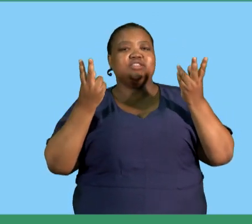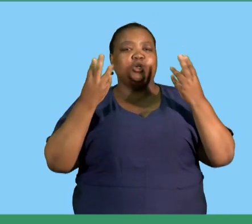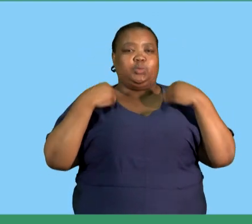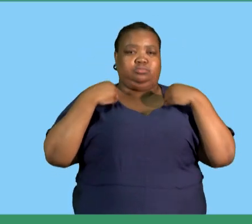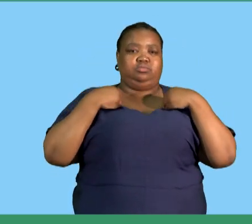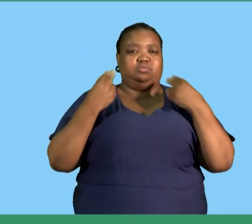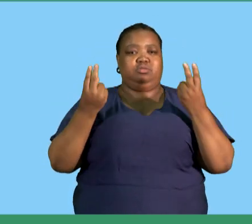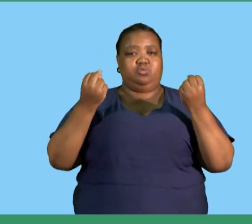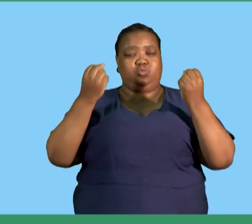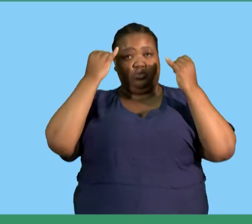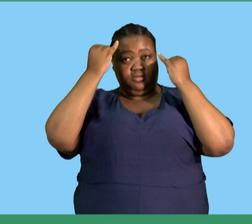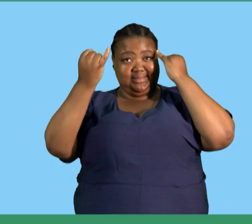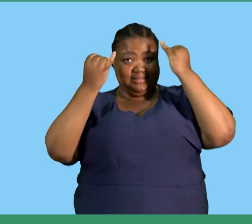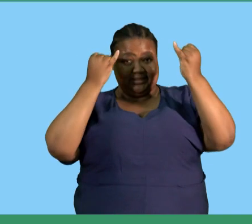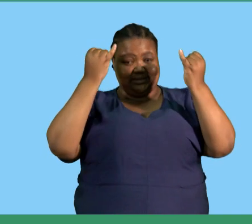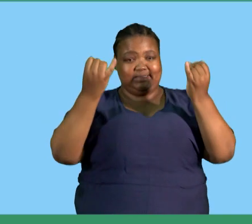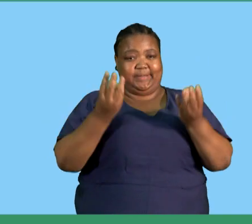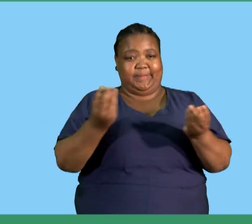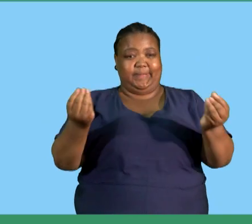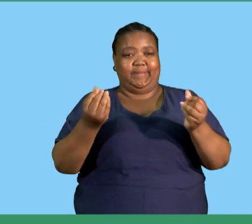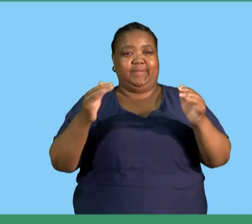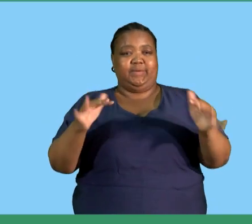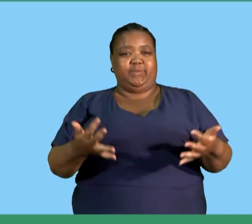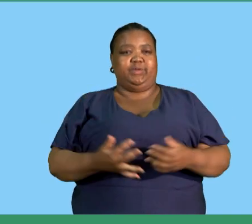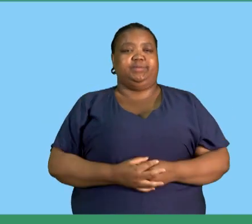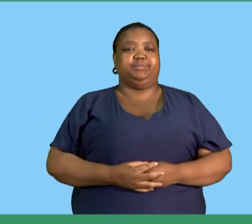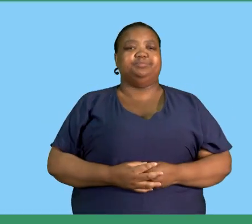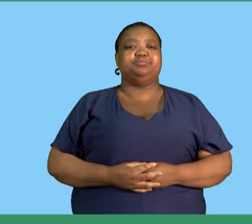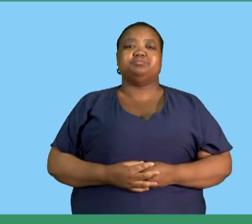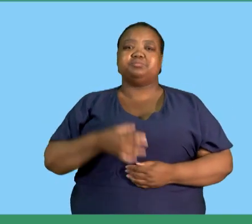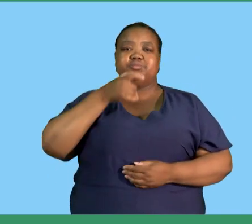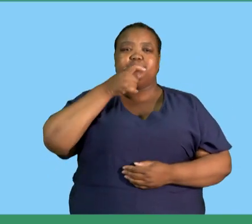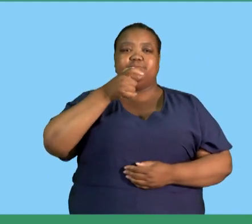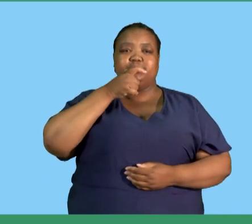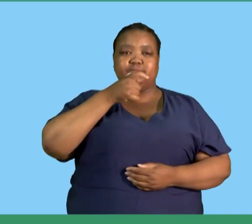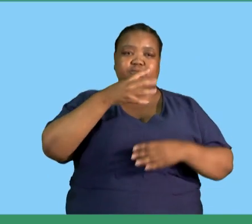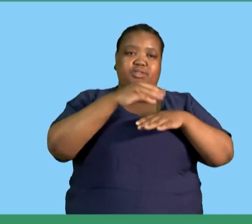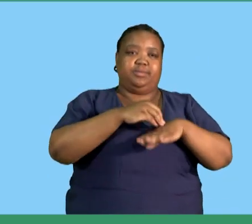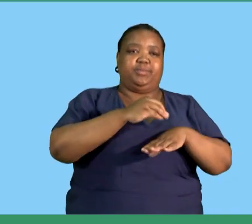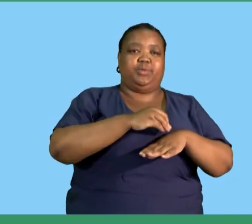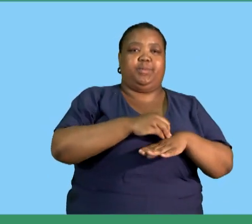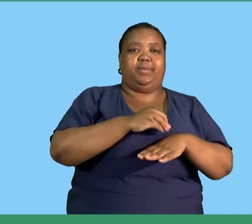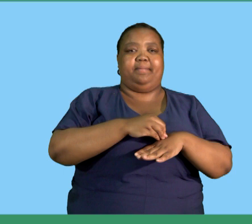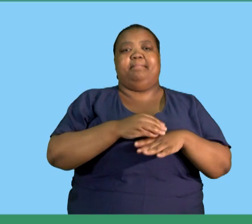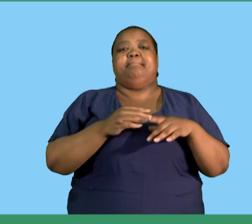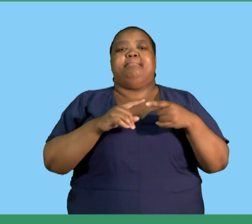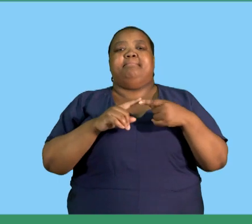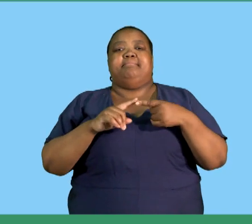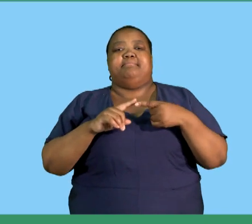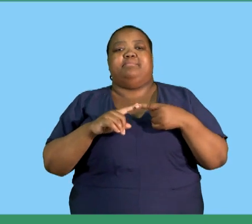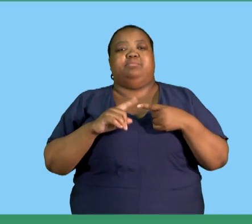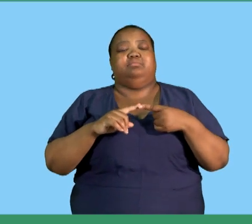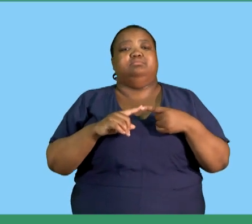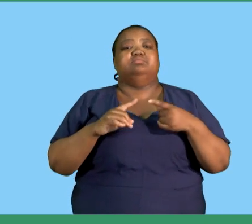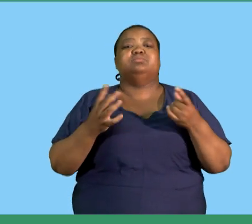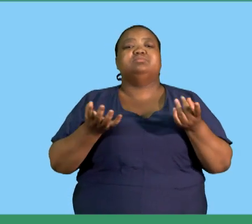ability to think of original, varied ideas or new approaches. These are the other words that we came across: